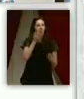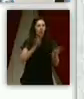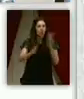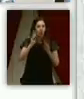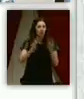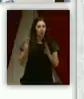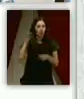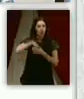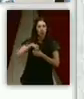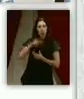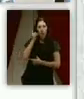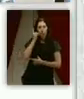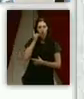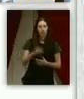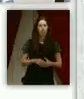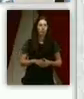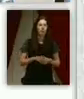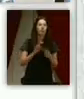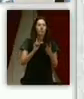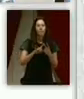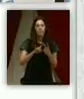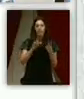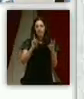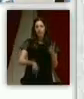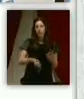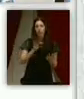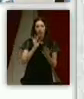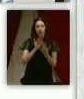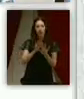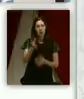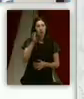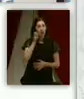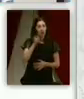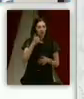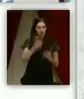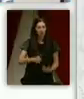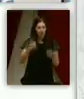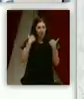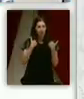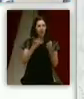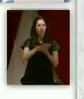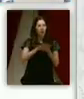So here we're talking about the visual part of this smartphone.